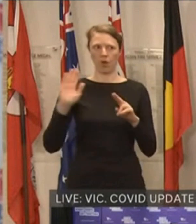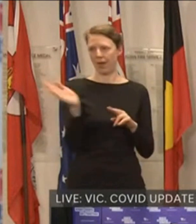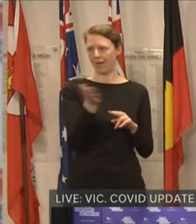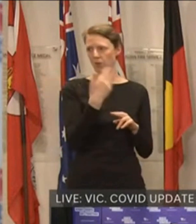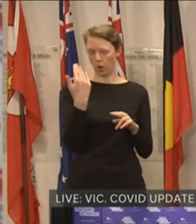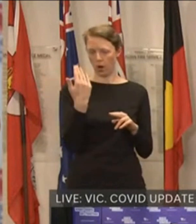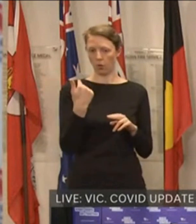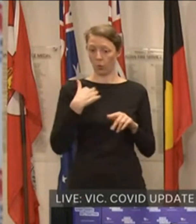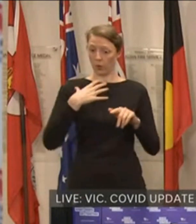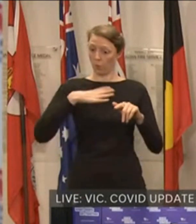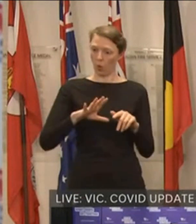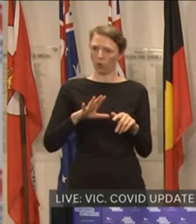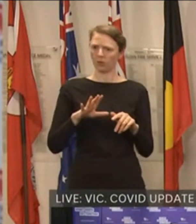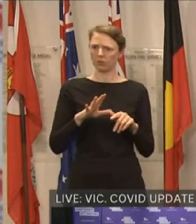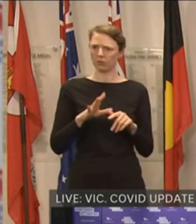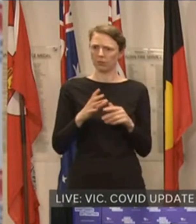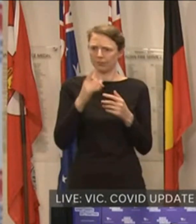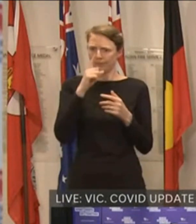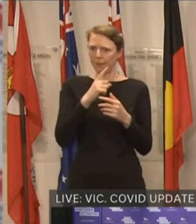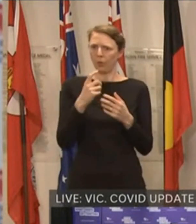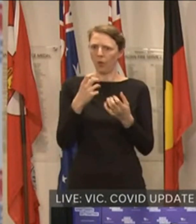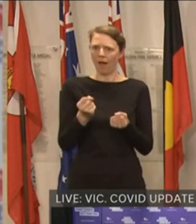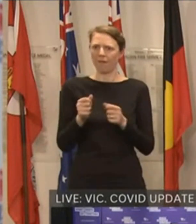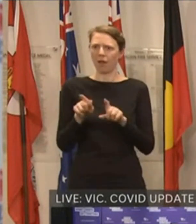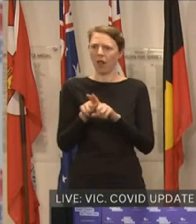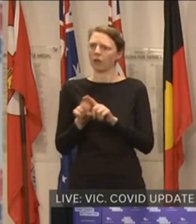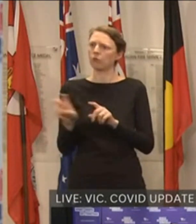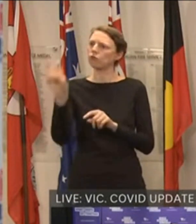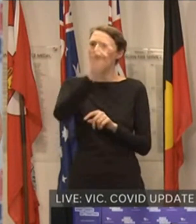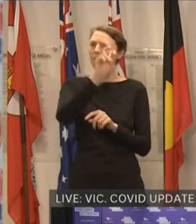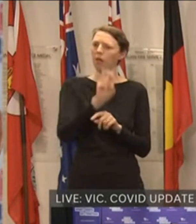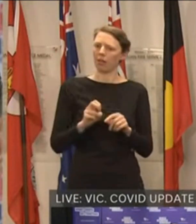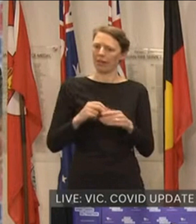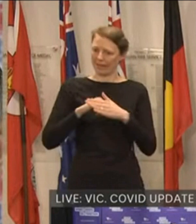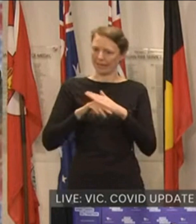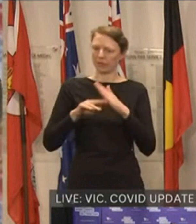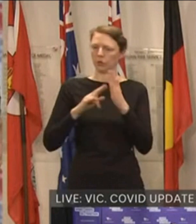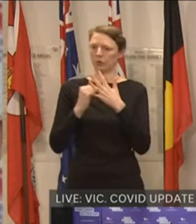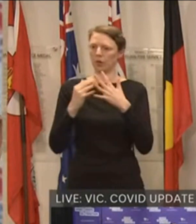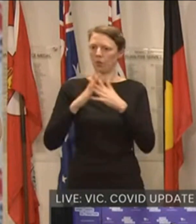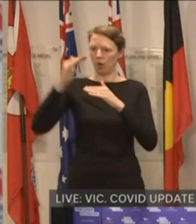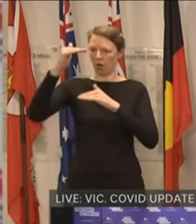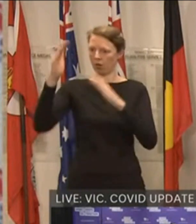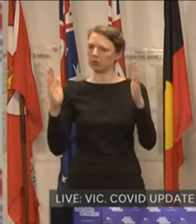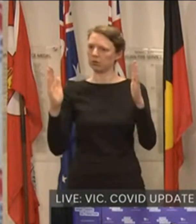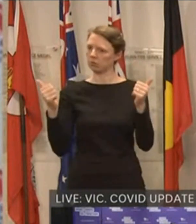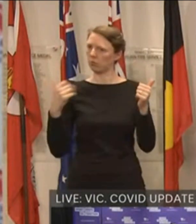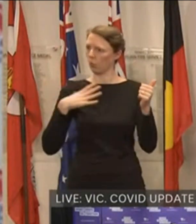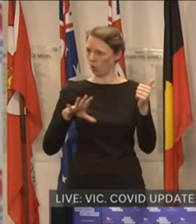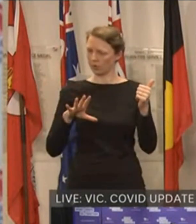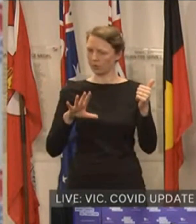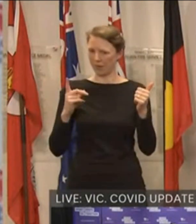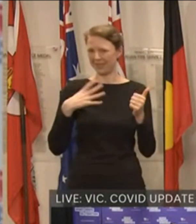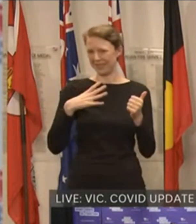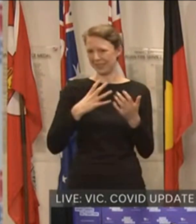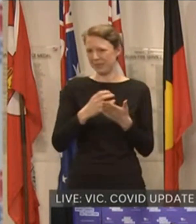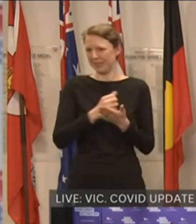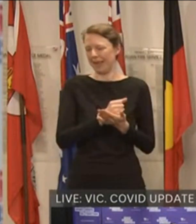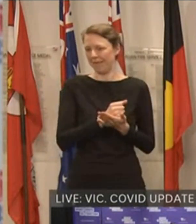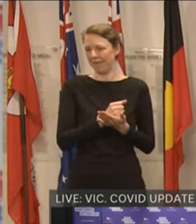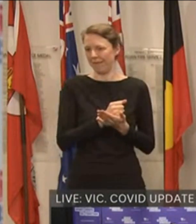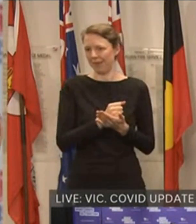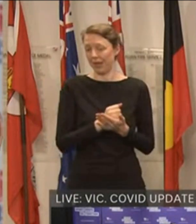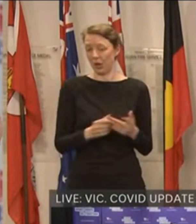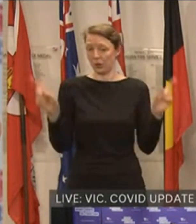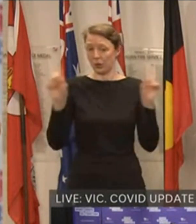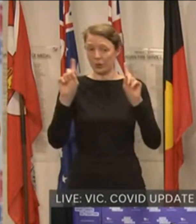to do it in a way that, of course, meets all the safety standards. And if you're a business operator, we want you to operate in a COVID-safe way. At this stage, no, but we're